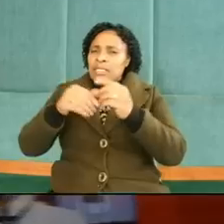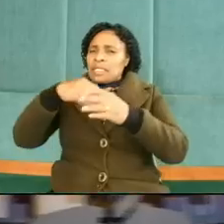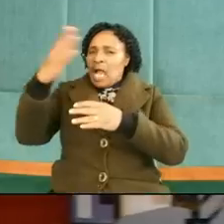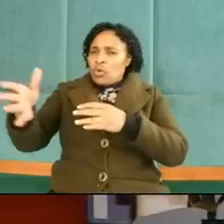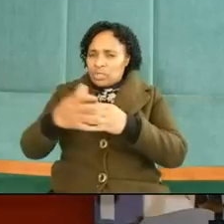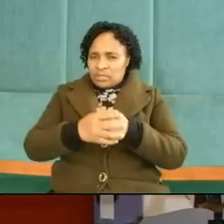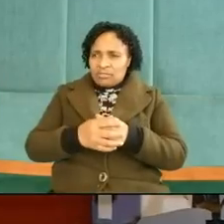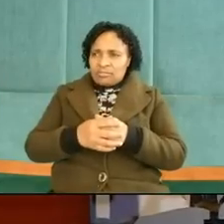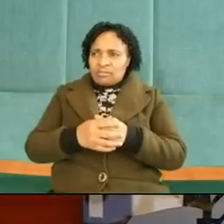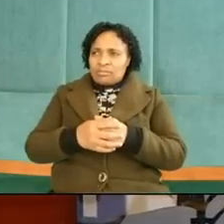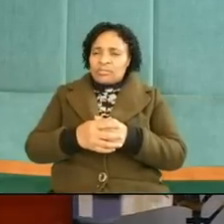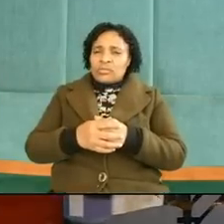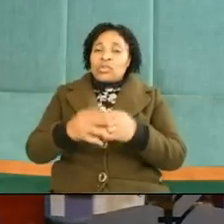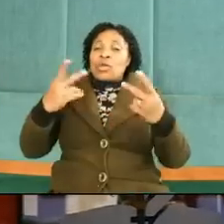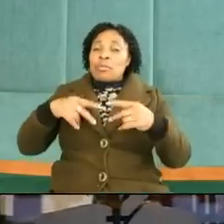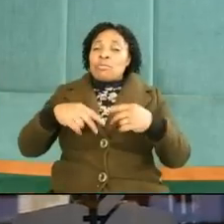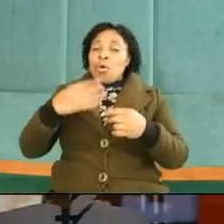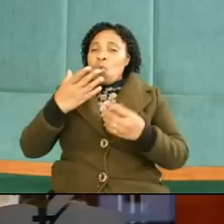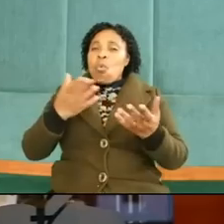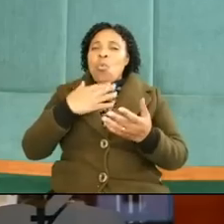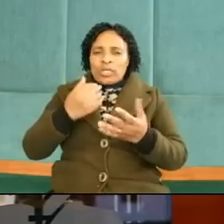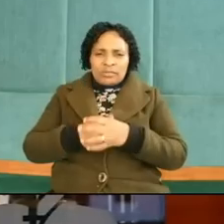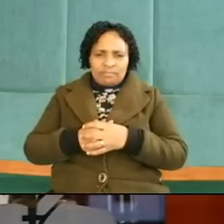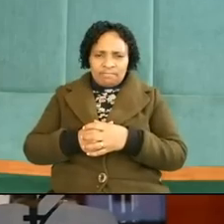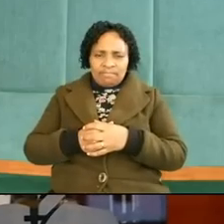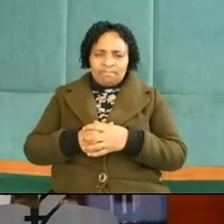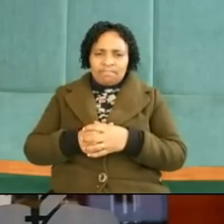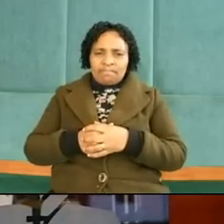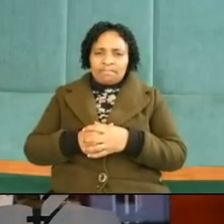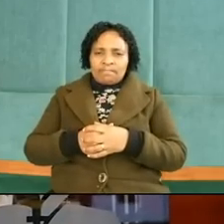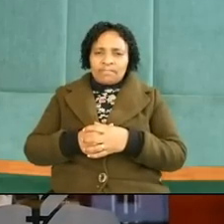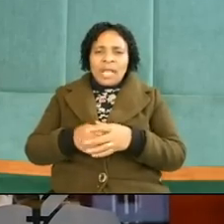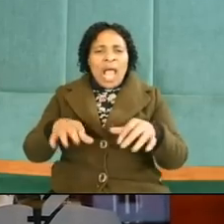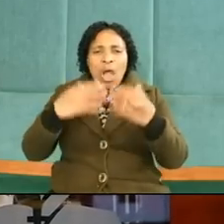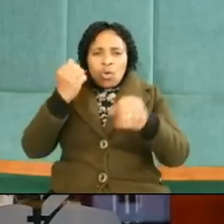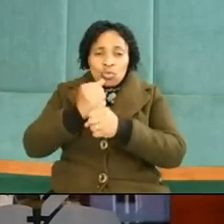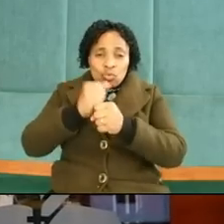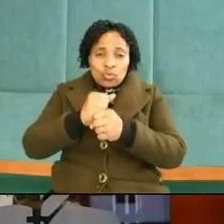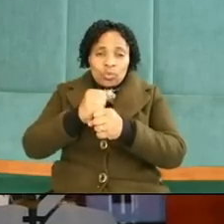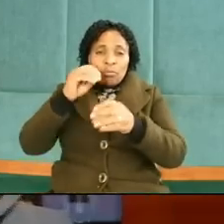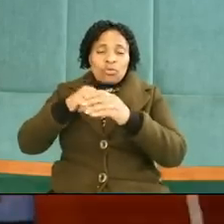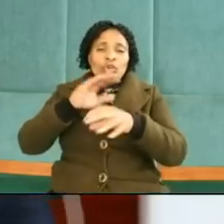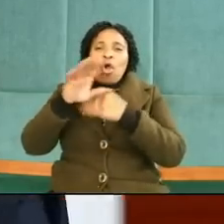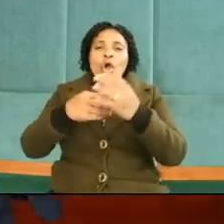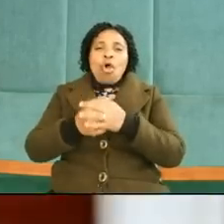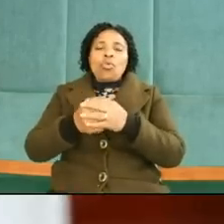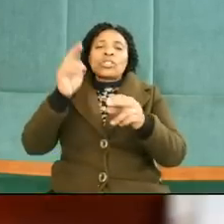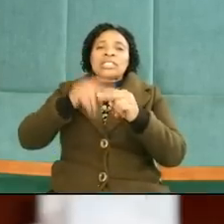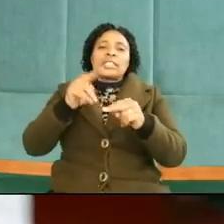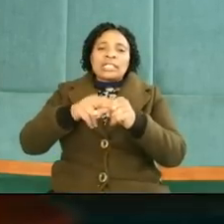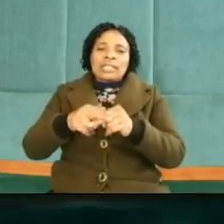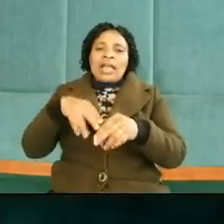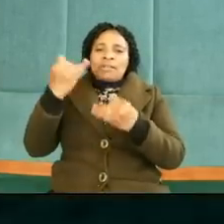beyond the one or two people who turn television evangelists? How do we get it out? Because we all contain, you know,